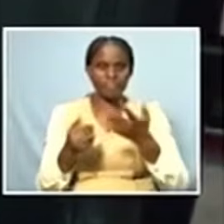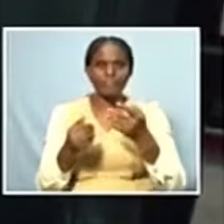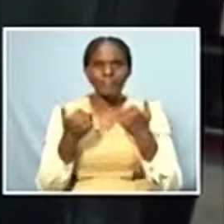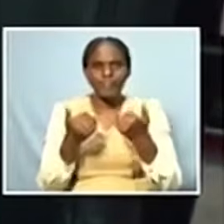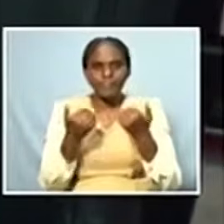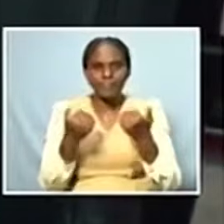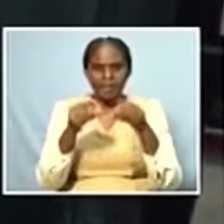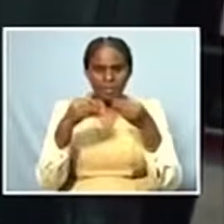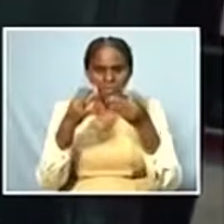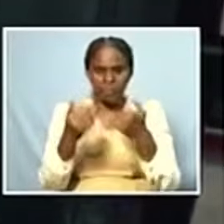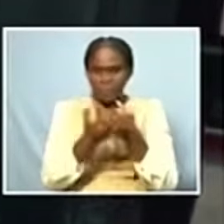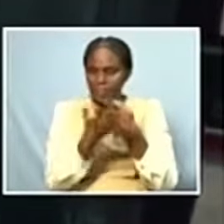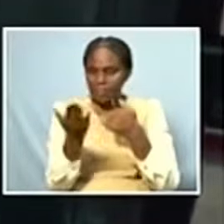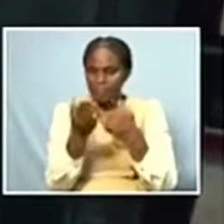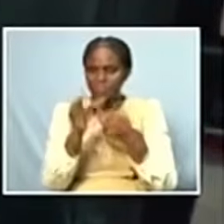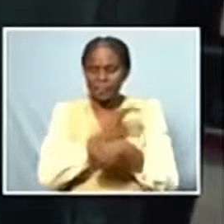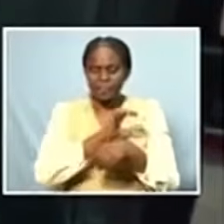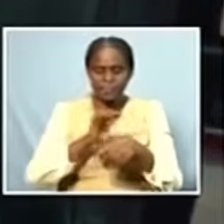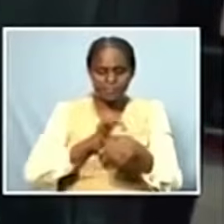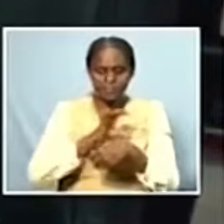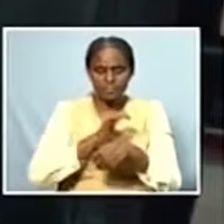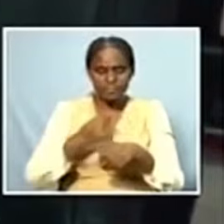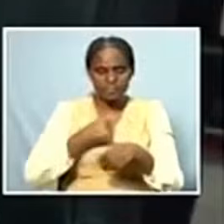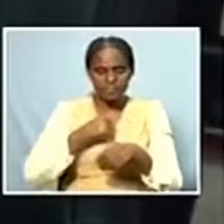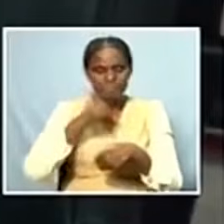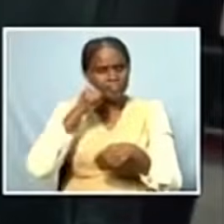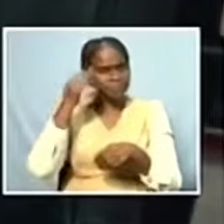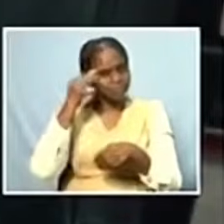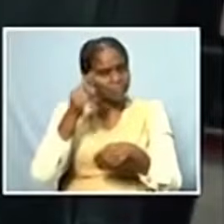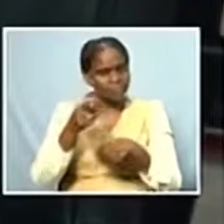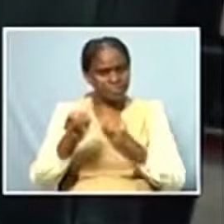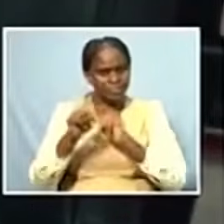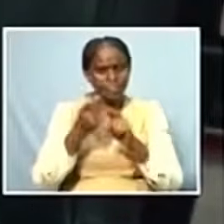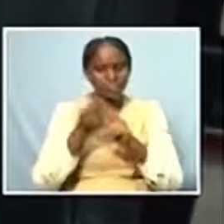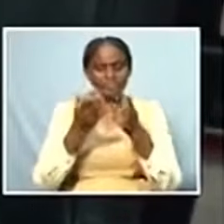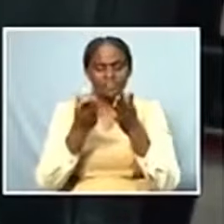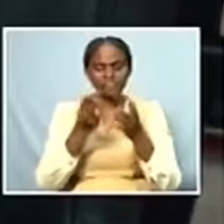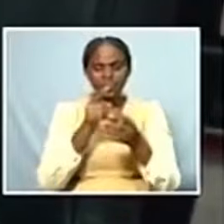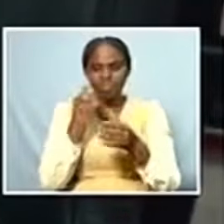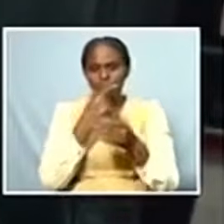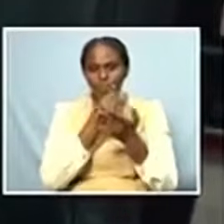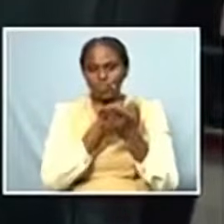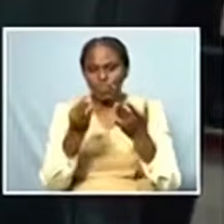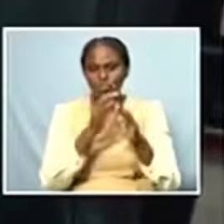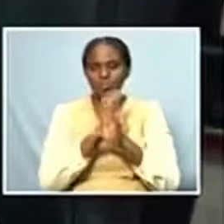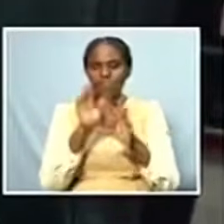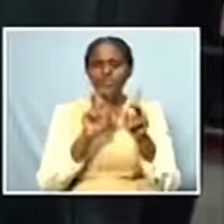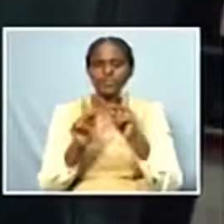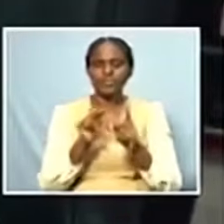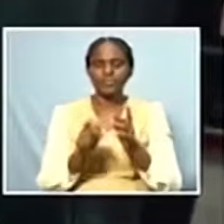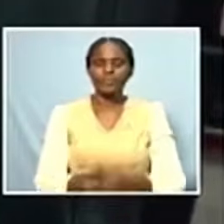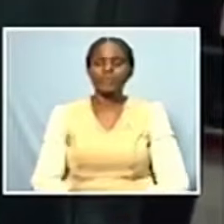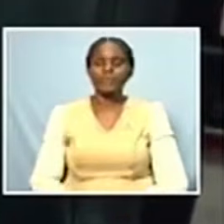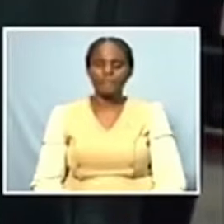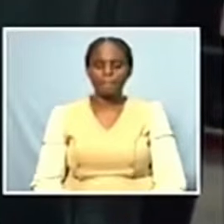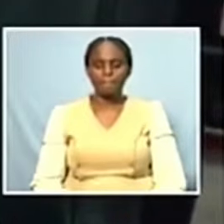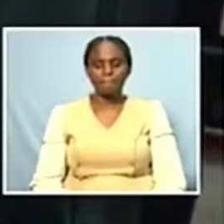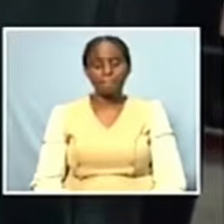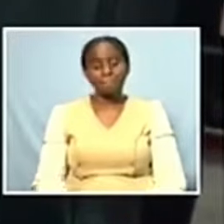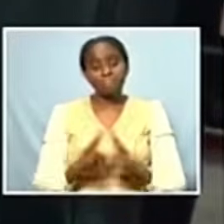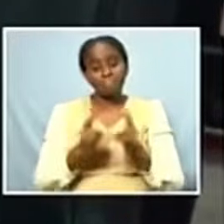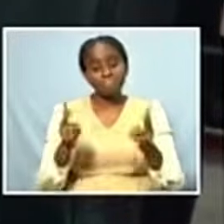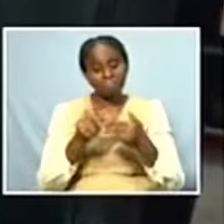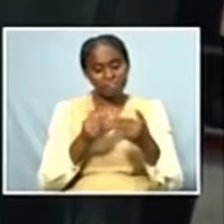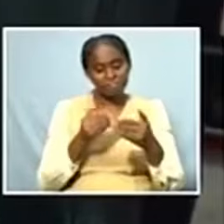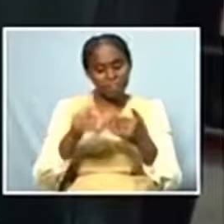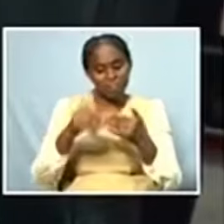Yet you are giving to these companies, I don't know where you gotten them, that are failing the Zambian people. So going